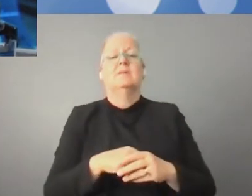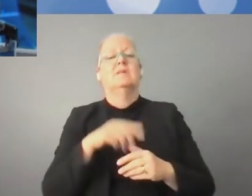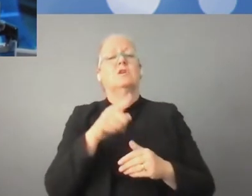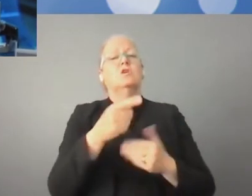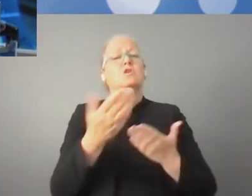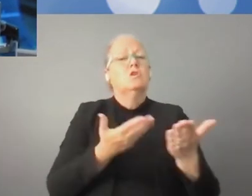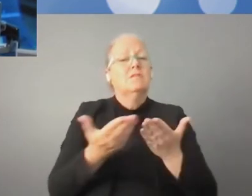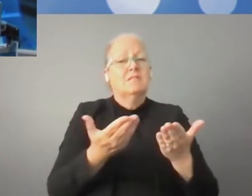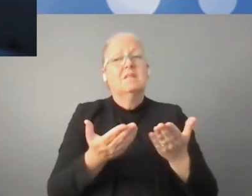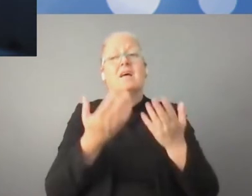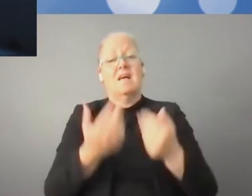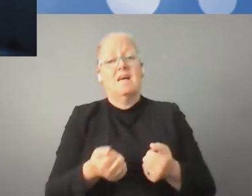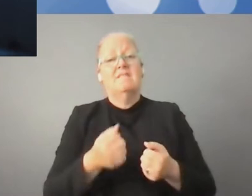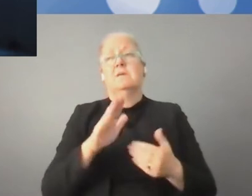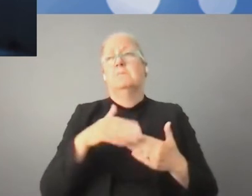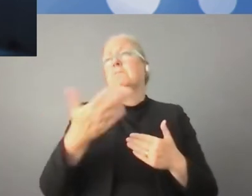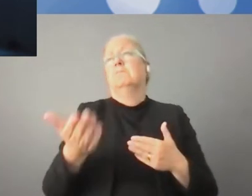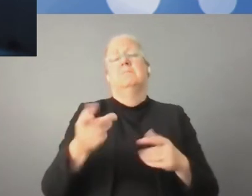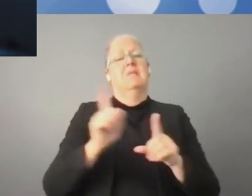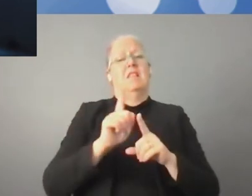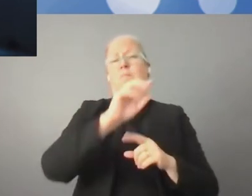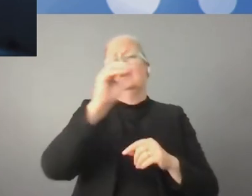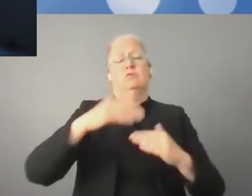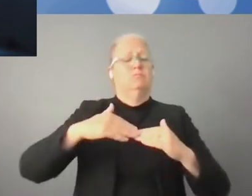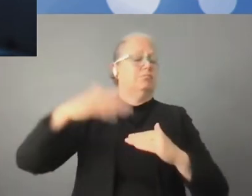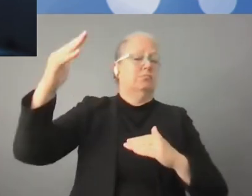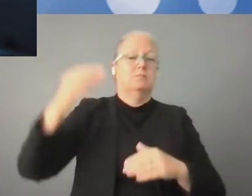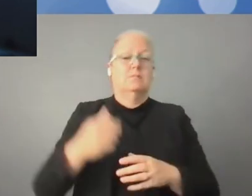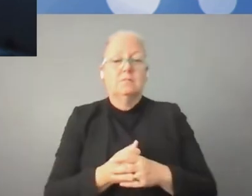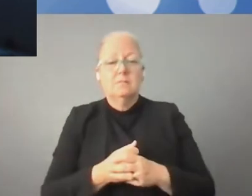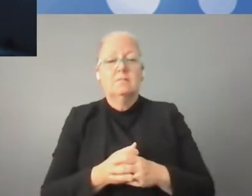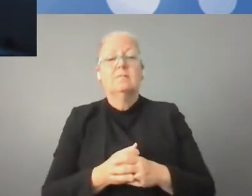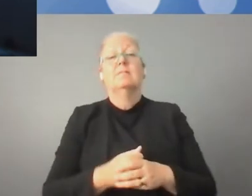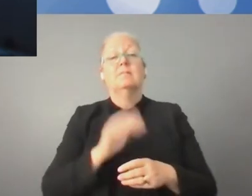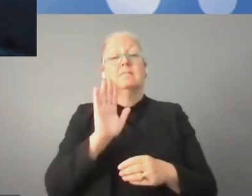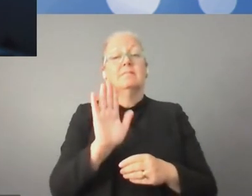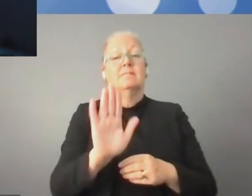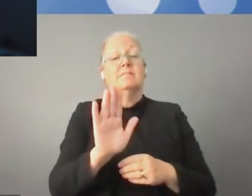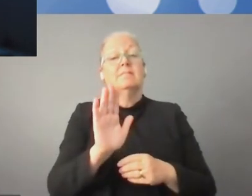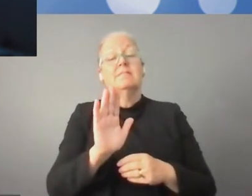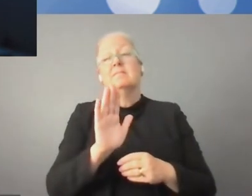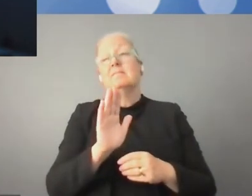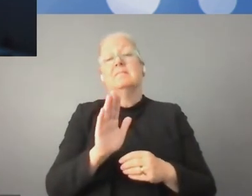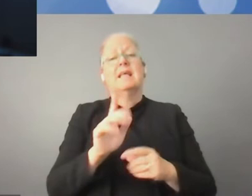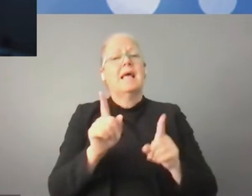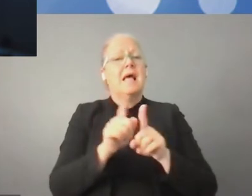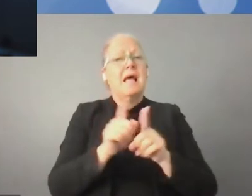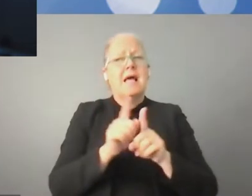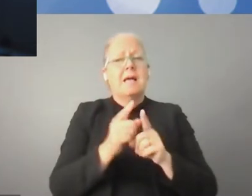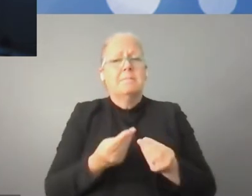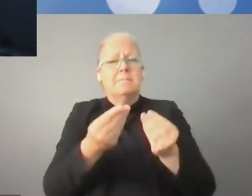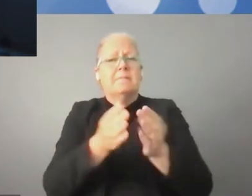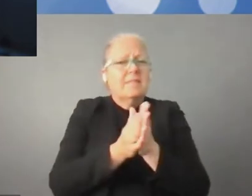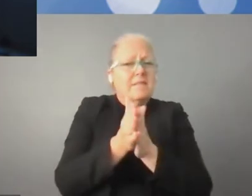percentages and the powerful incentive system for the its sector has been built in